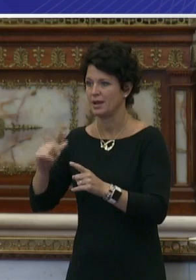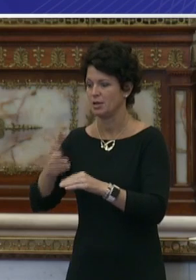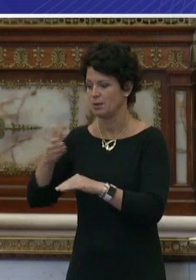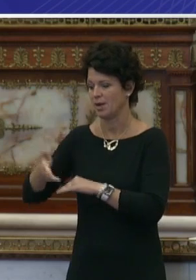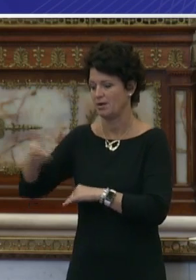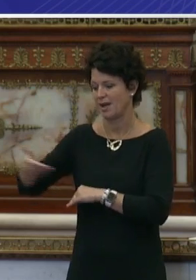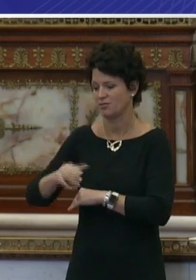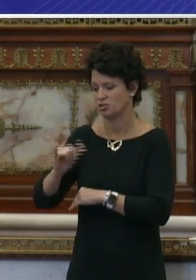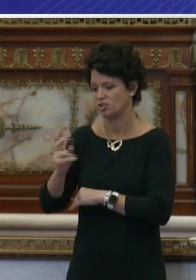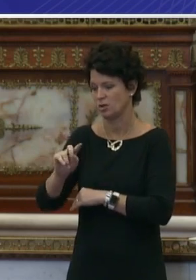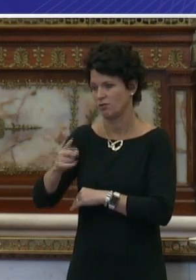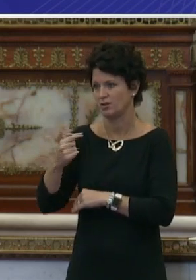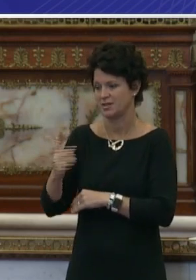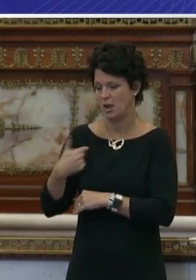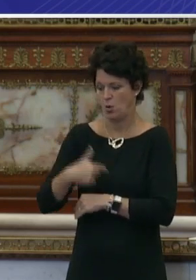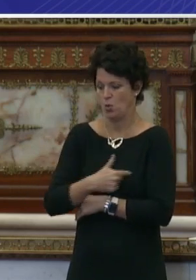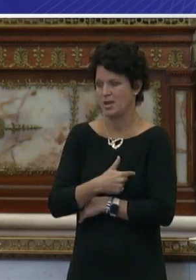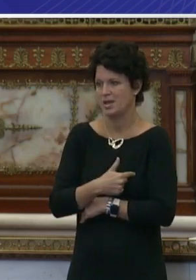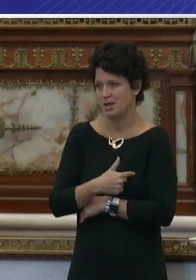January 1st, we would now be